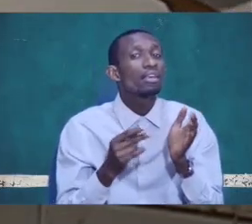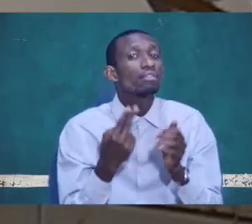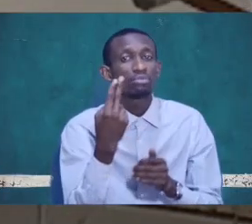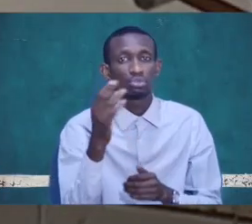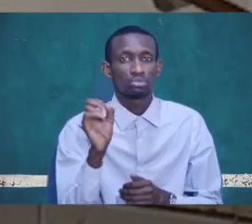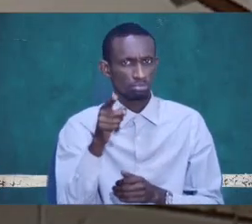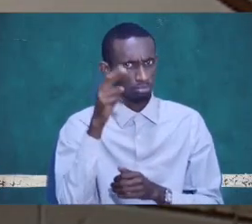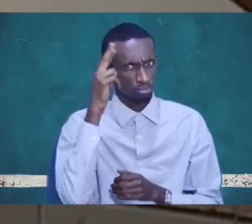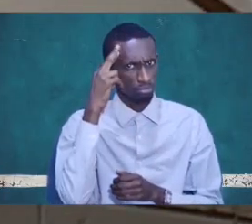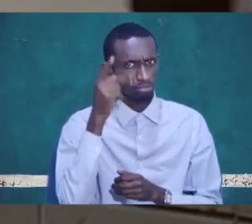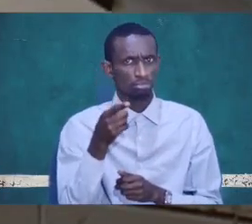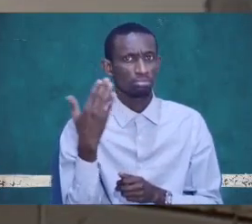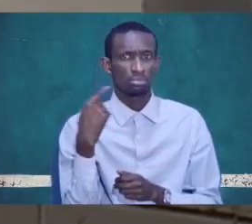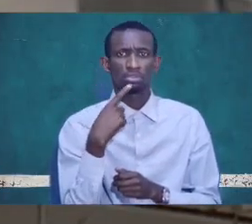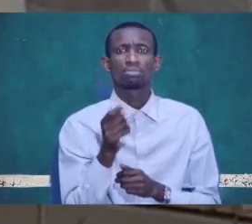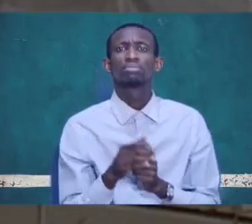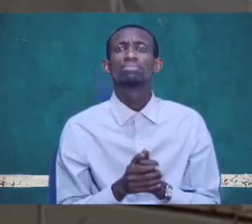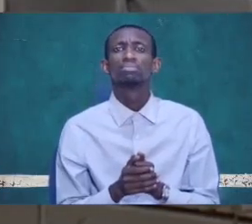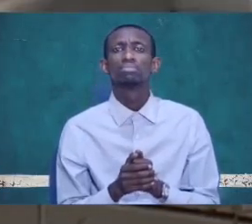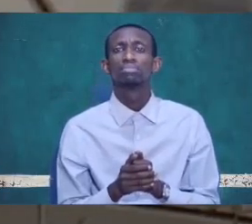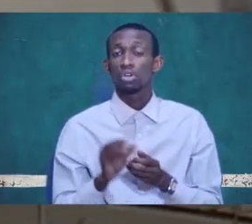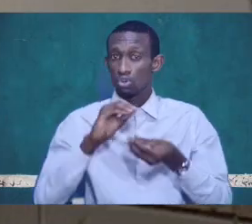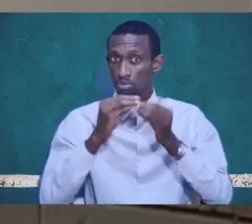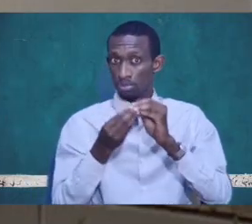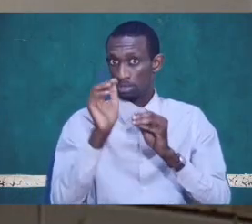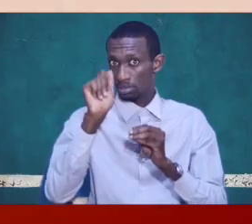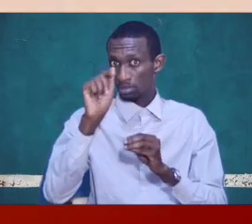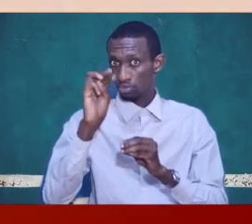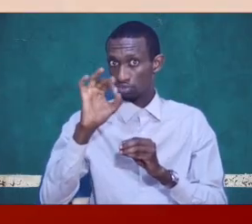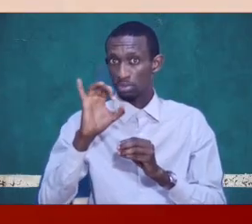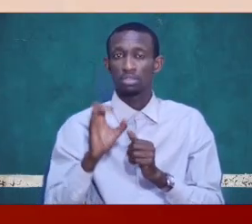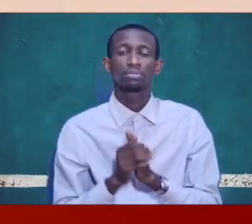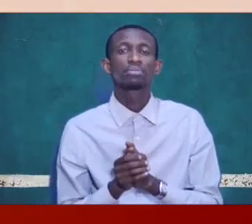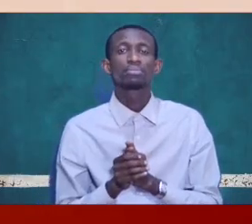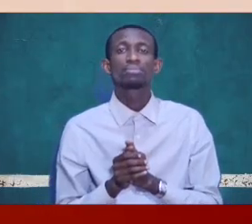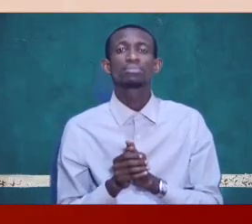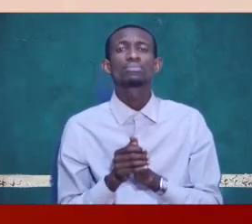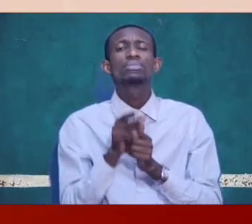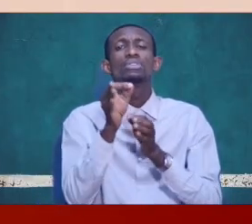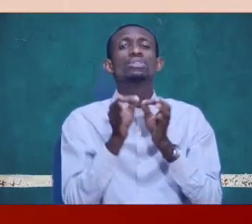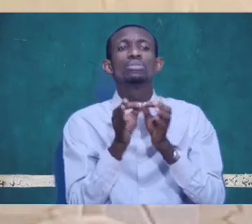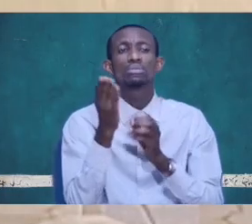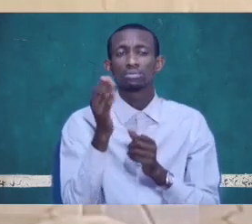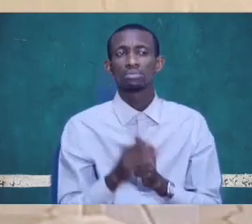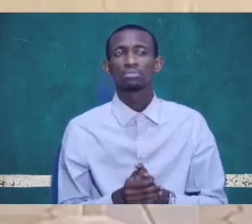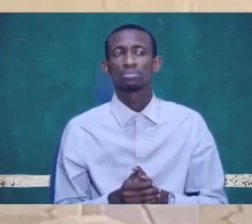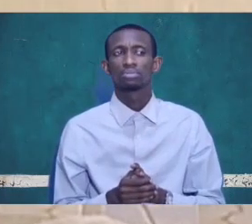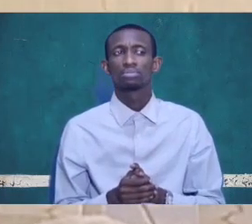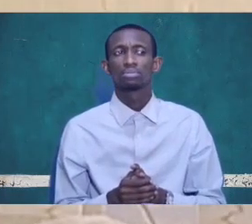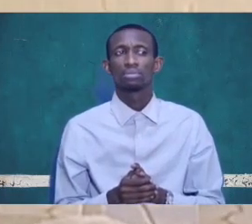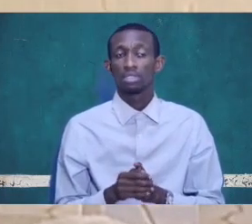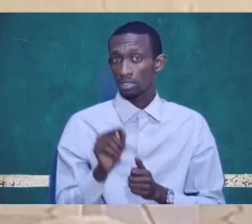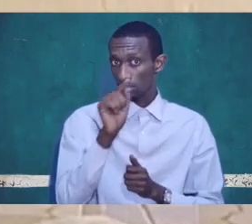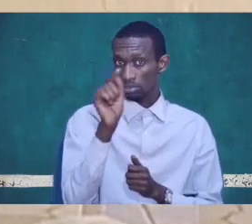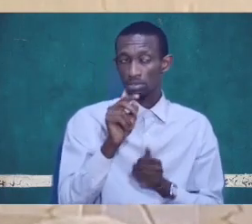Remember, we said that the atomic number, by definition, it is this one represented by Z.